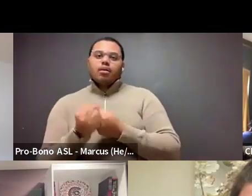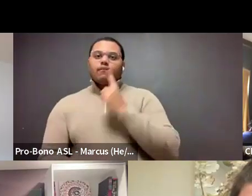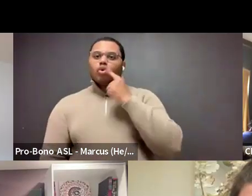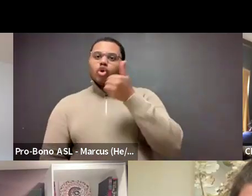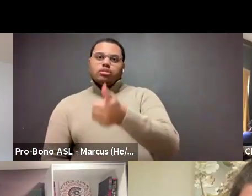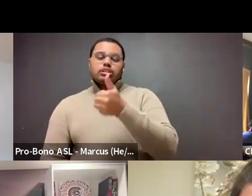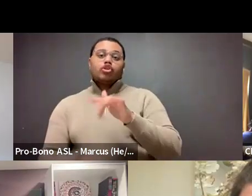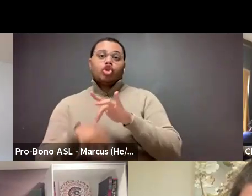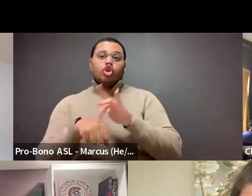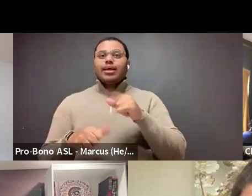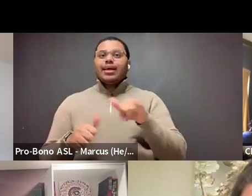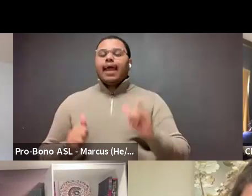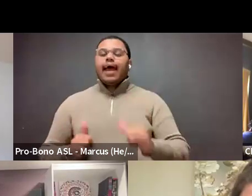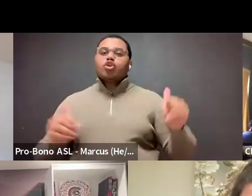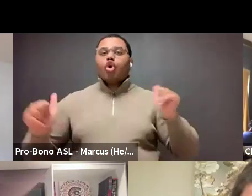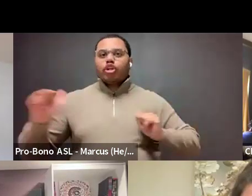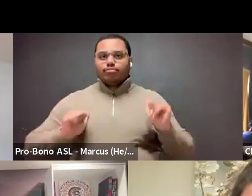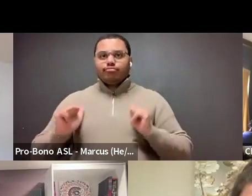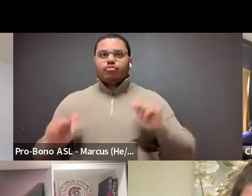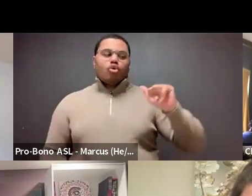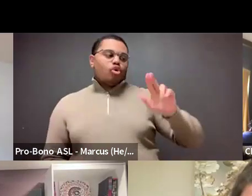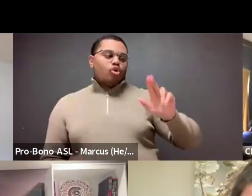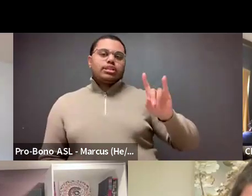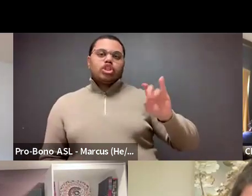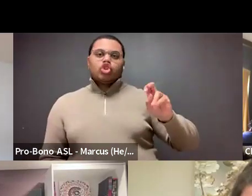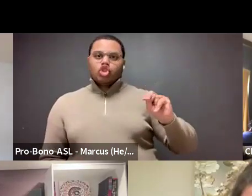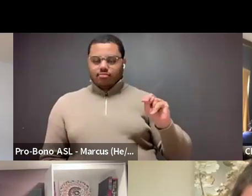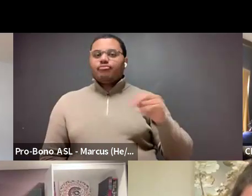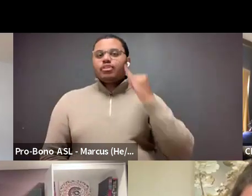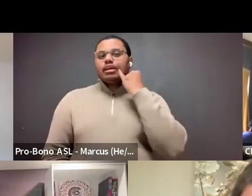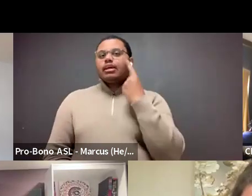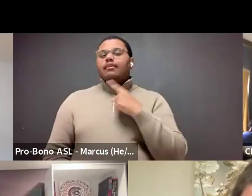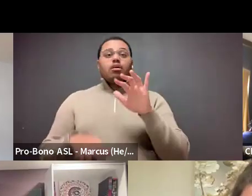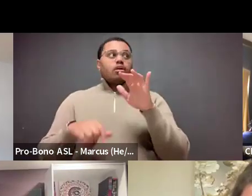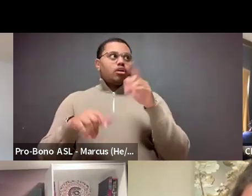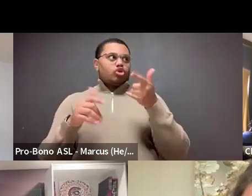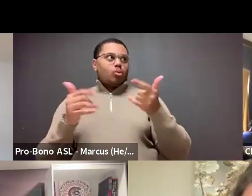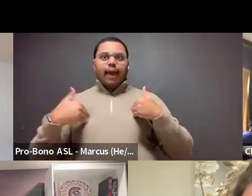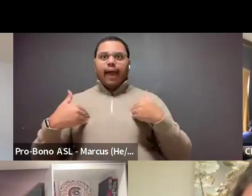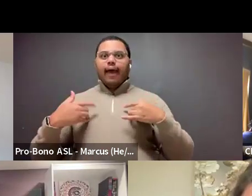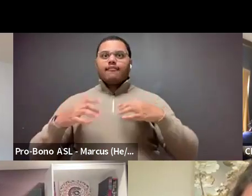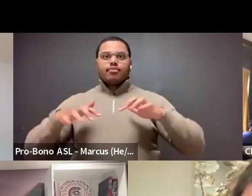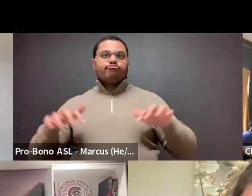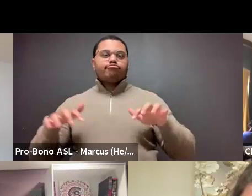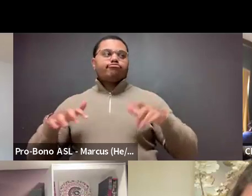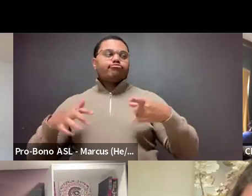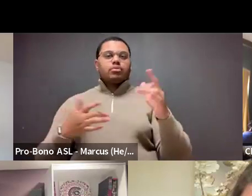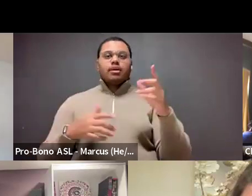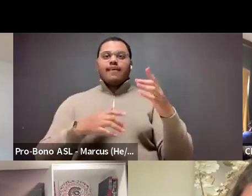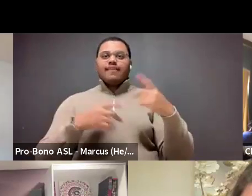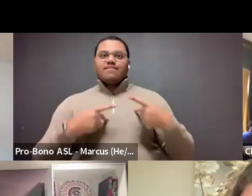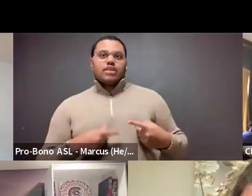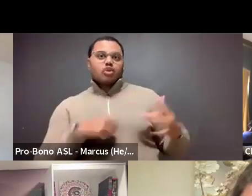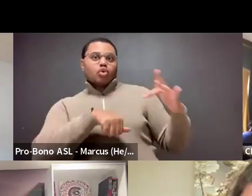as auditions. If you're doing a scene that includes the physical touch of another person, taking a moment and pausing and